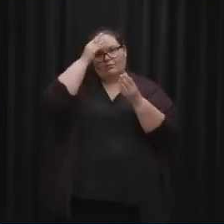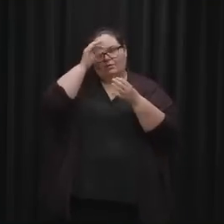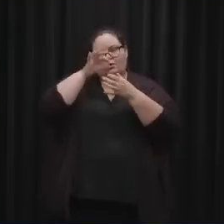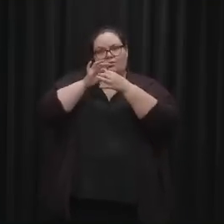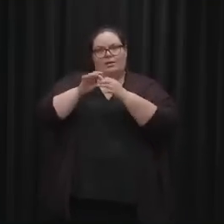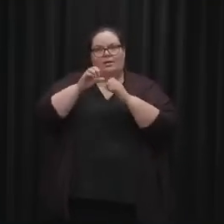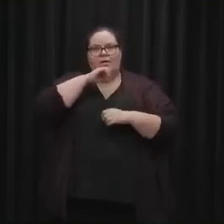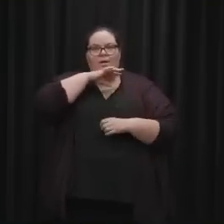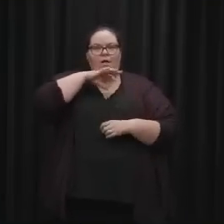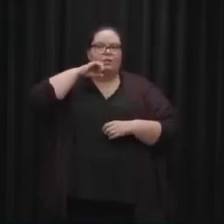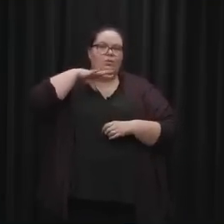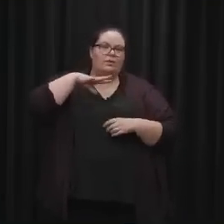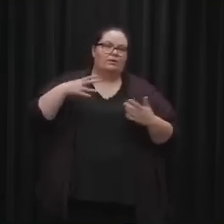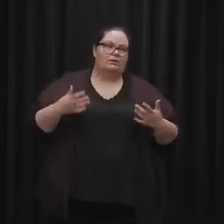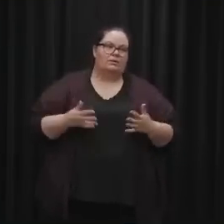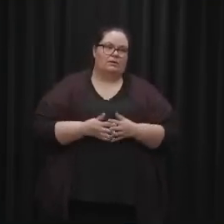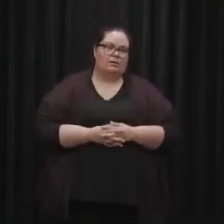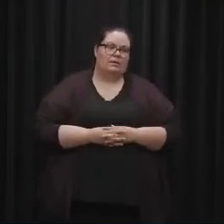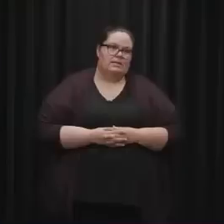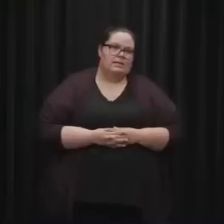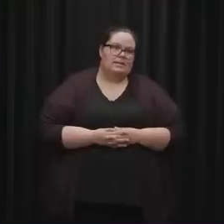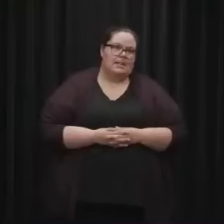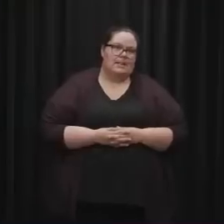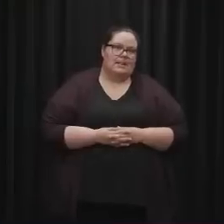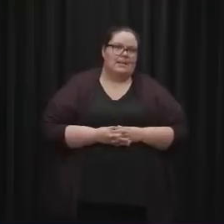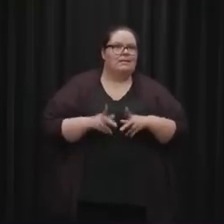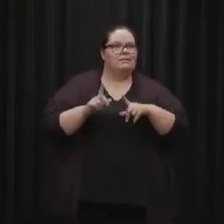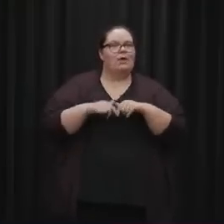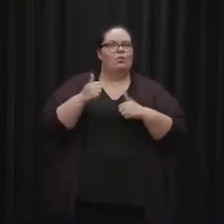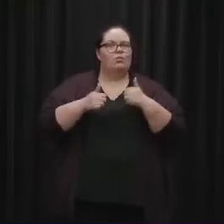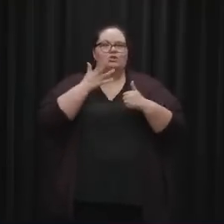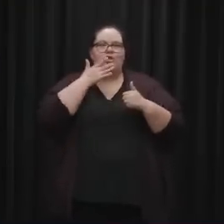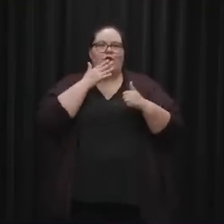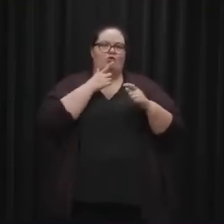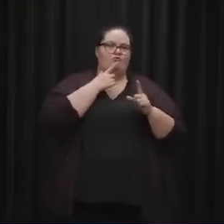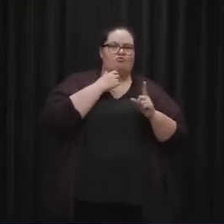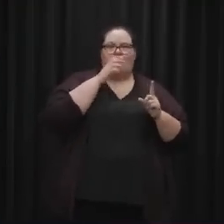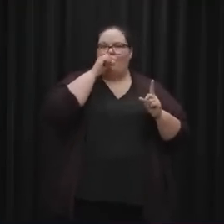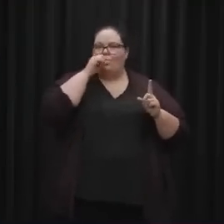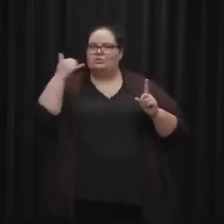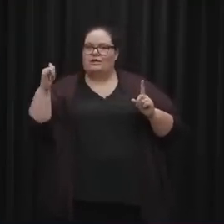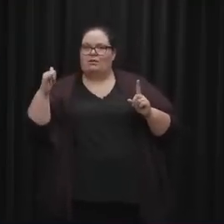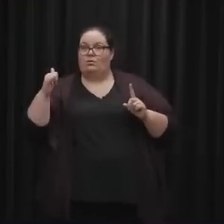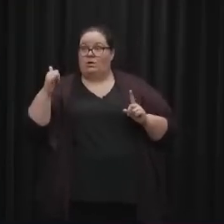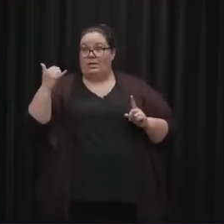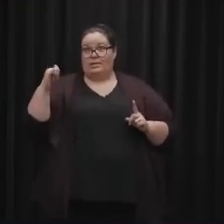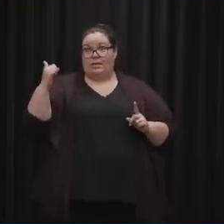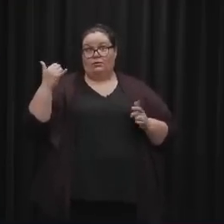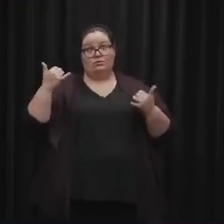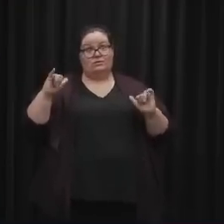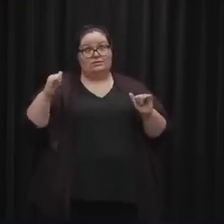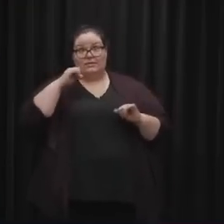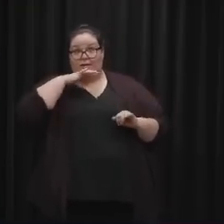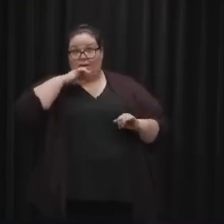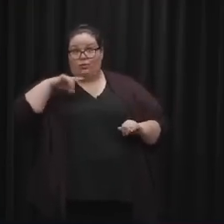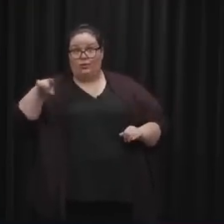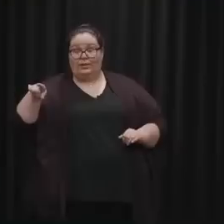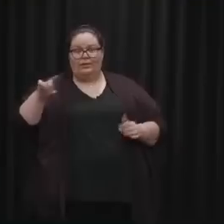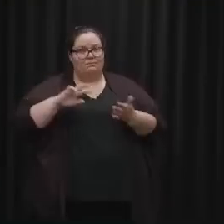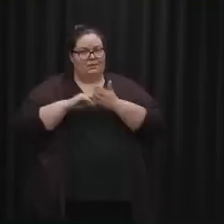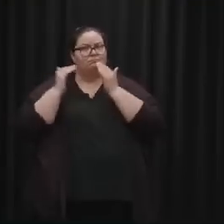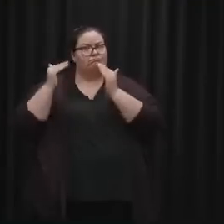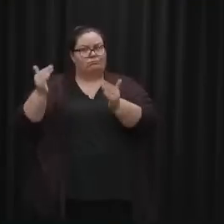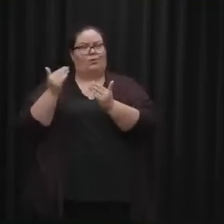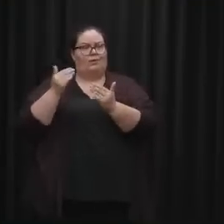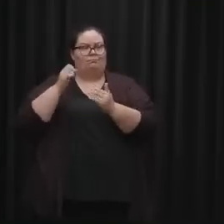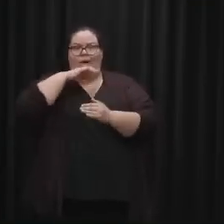Halloween was based on whatever phase we happen to be in. So if we're still in the yellow phase at Halloween, it'll be